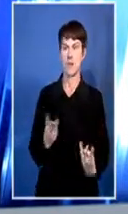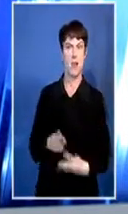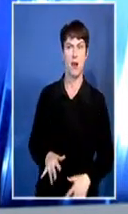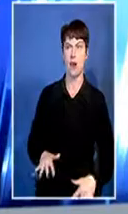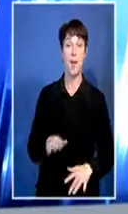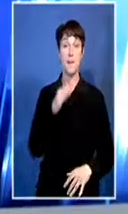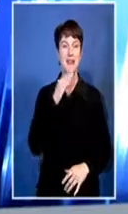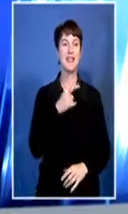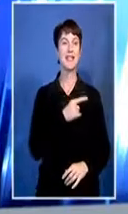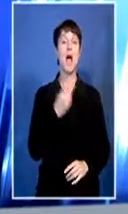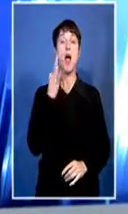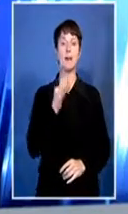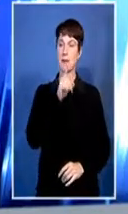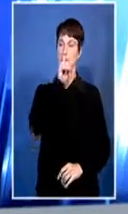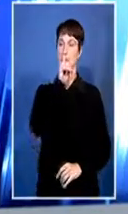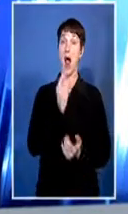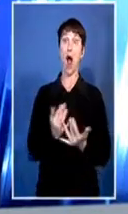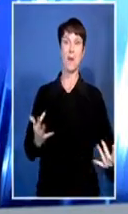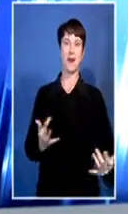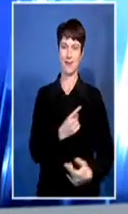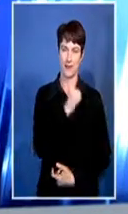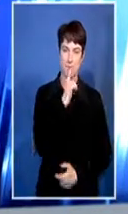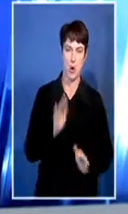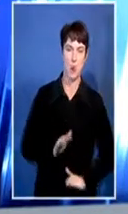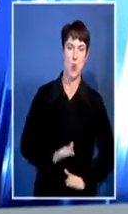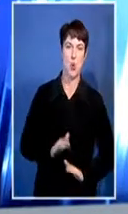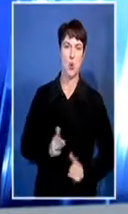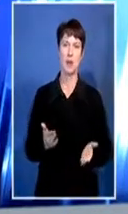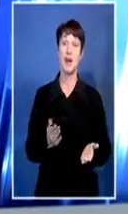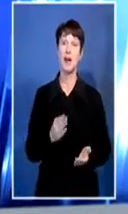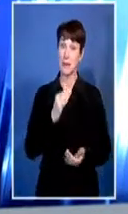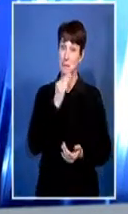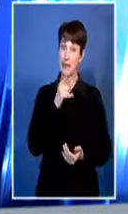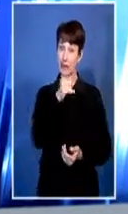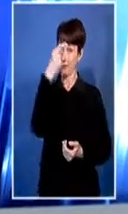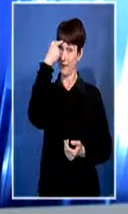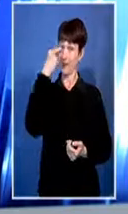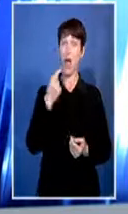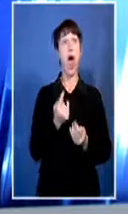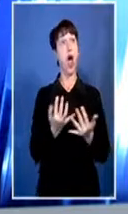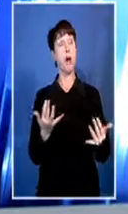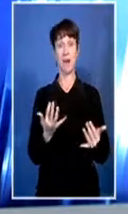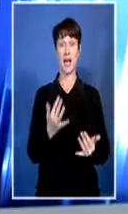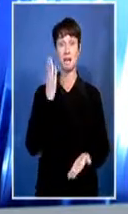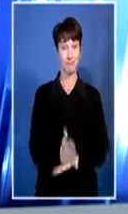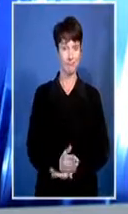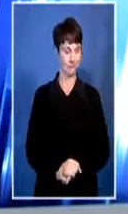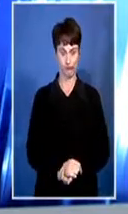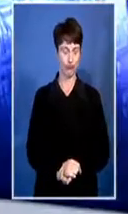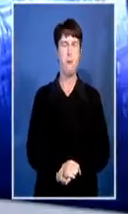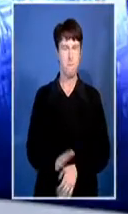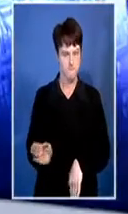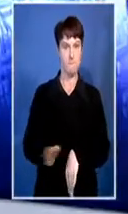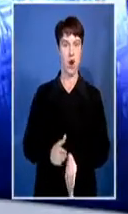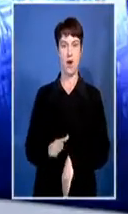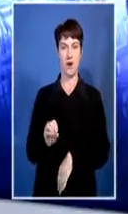therefore the numbers are being downplayed, etc. And perhaps the situation is worse than is being portrayed currently in international media. Would